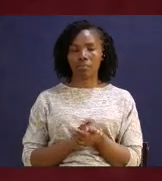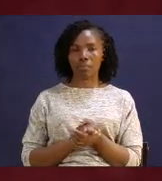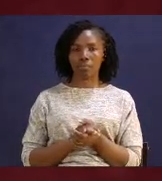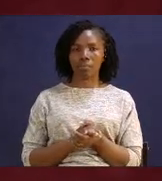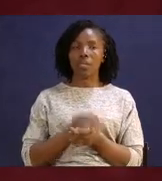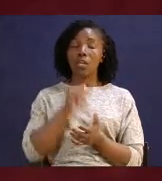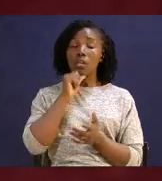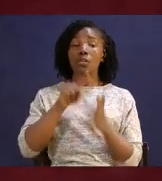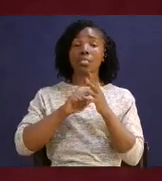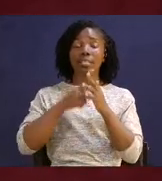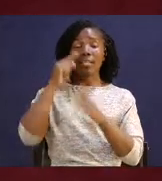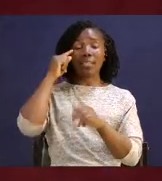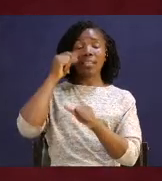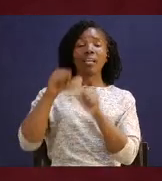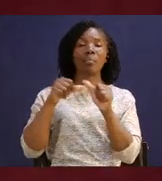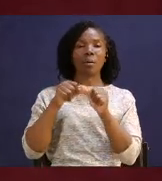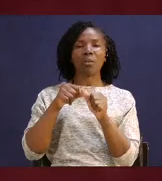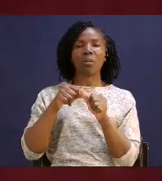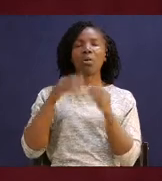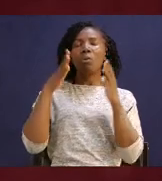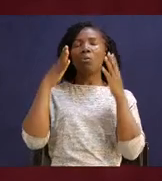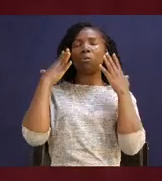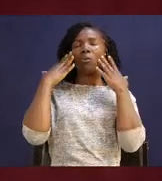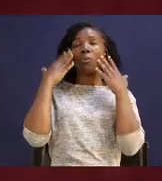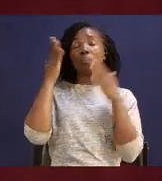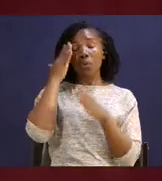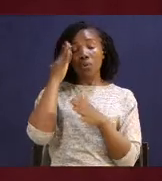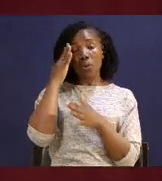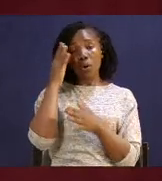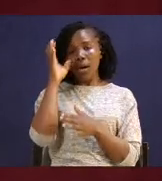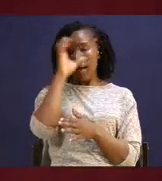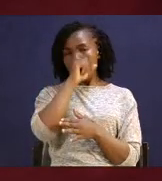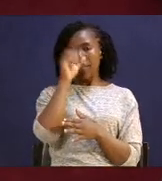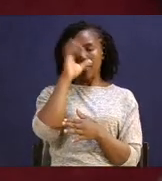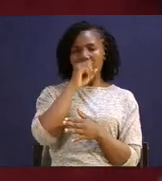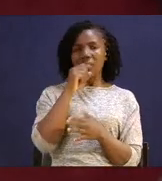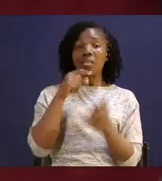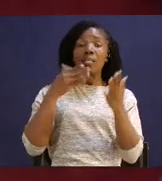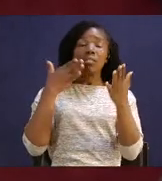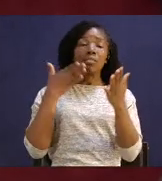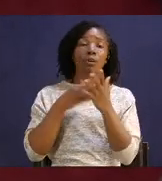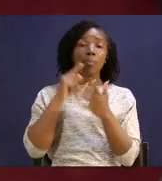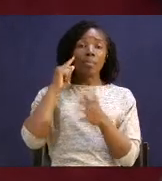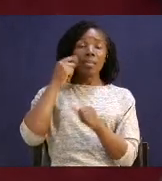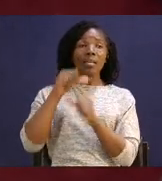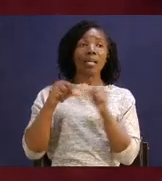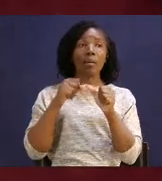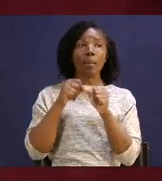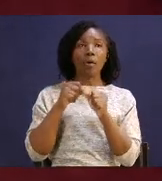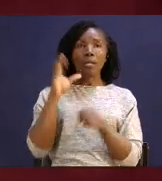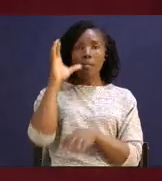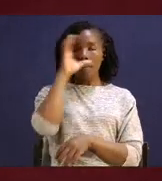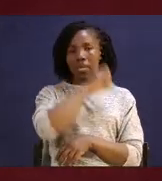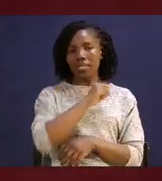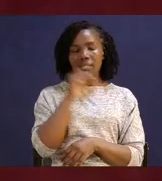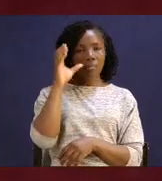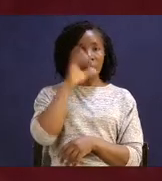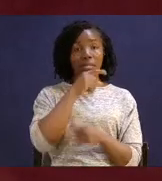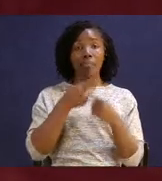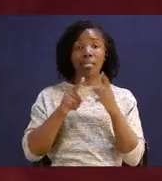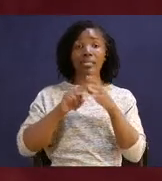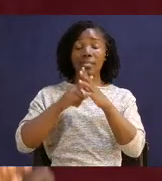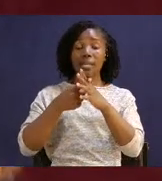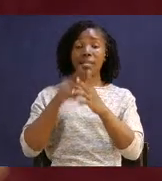Don't start thinking about, oh, but you know, I don't have this. Stop talking about scarcity. Start talking about